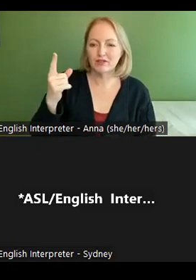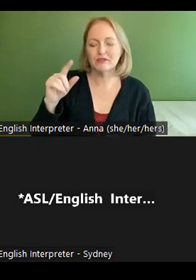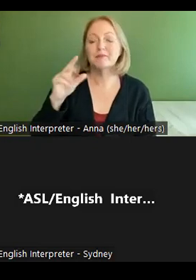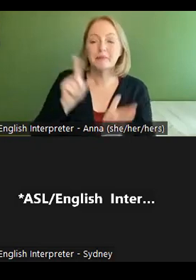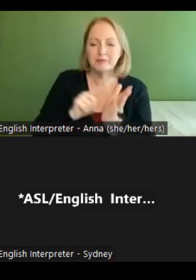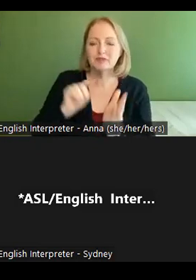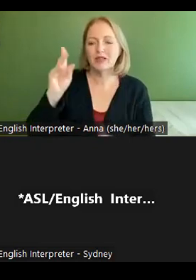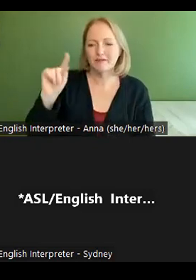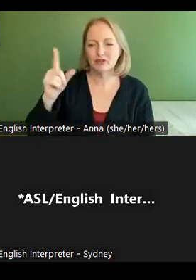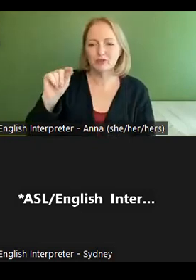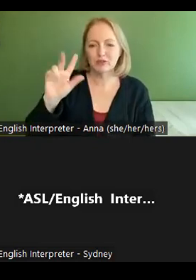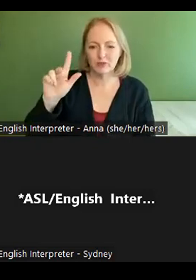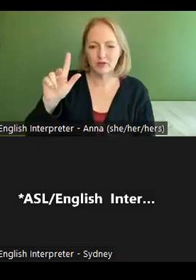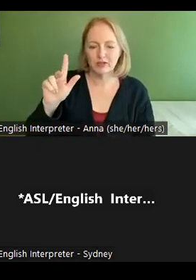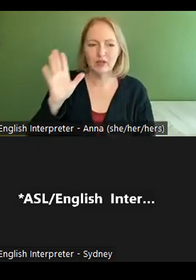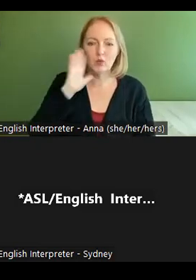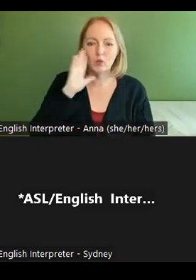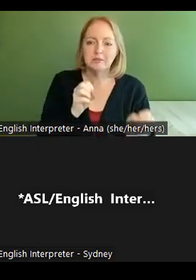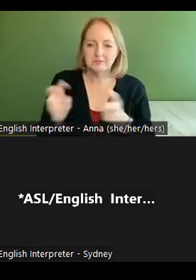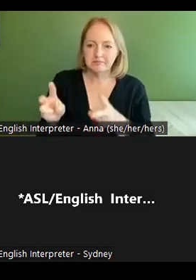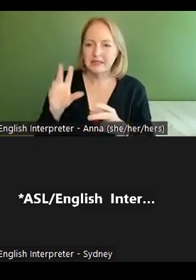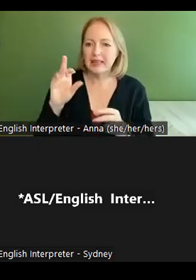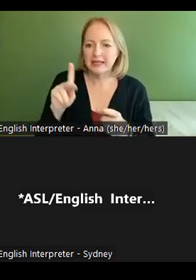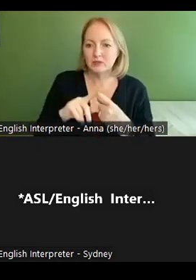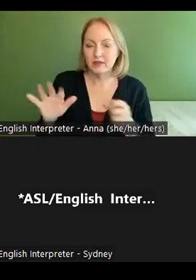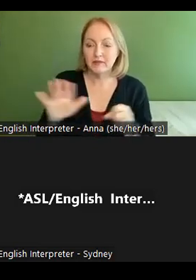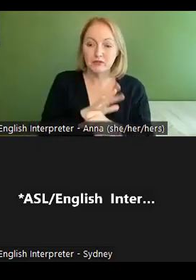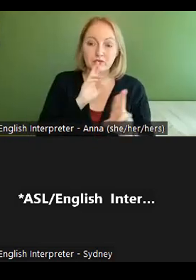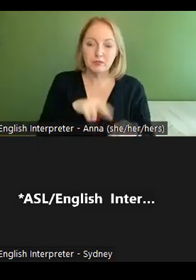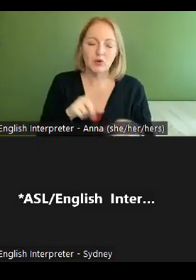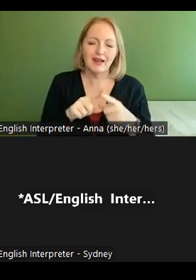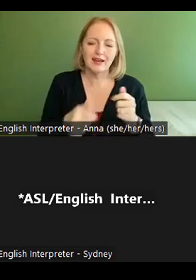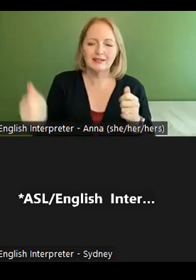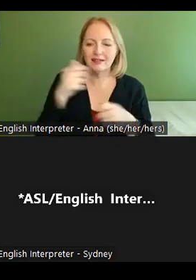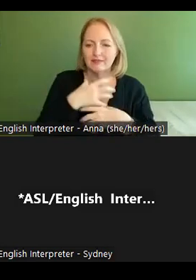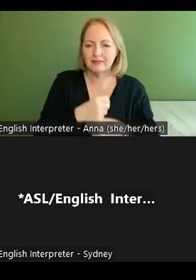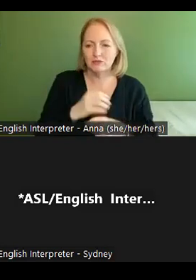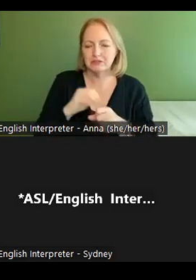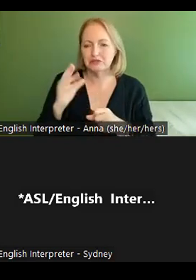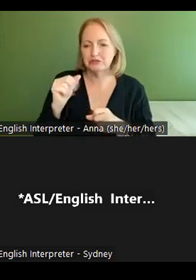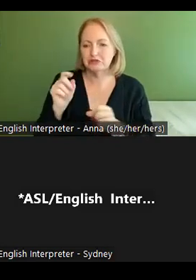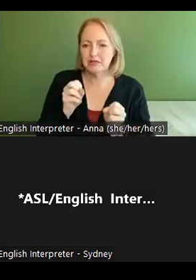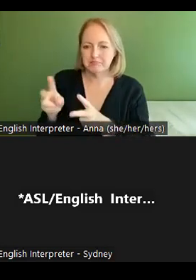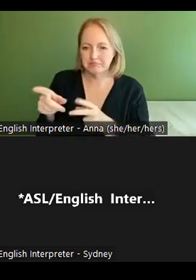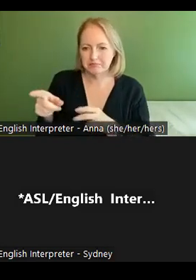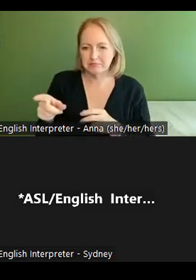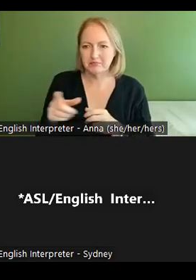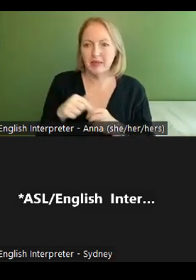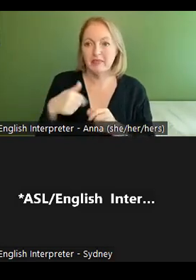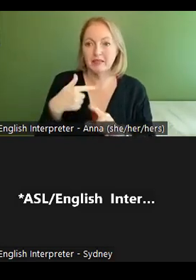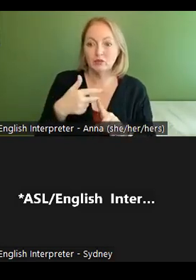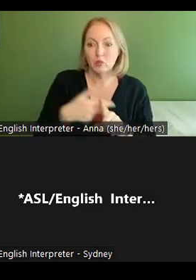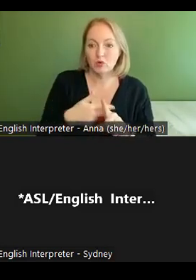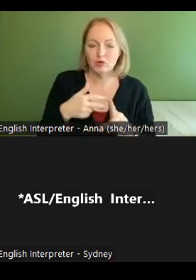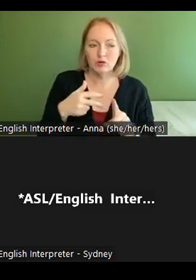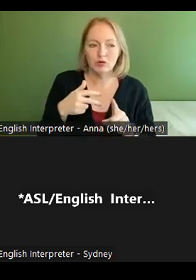2023. We will drop the link to the report and the executive summary into the chat. This quarter